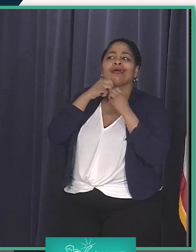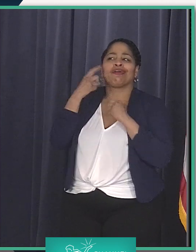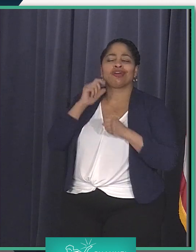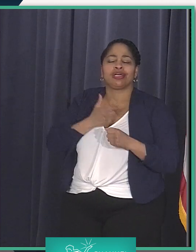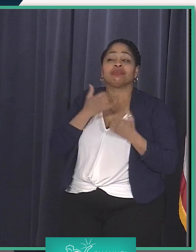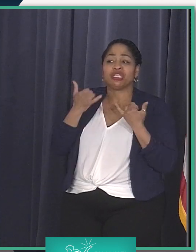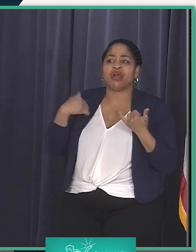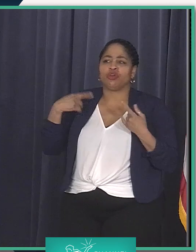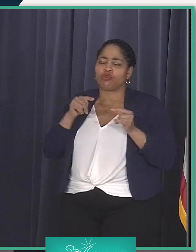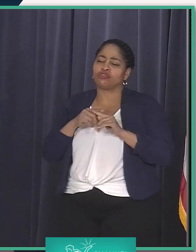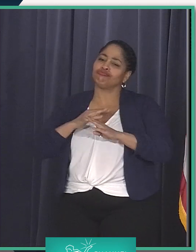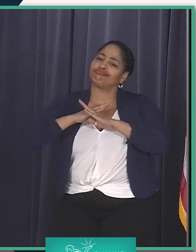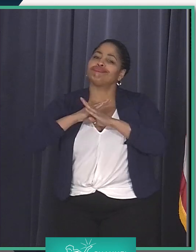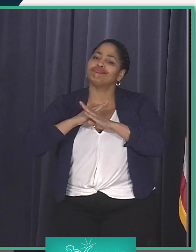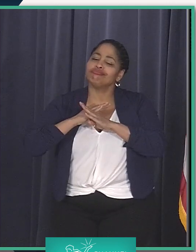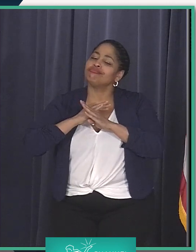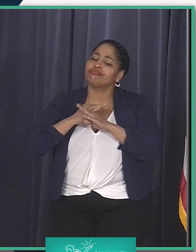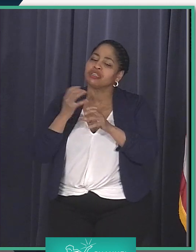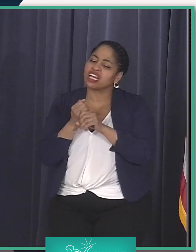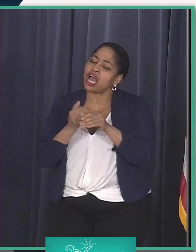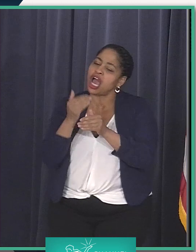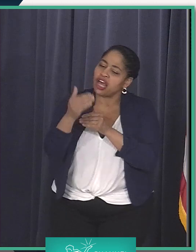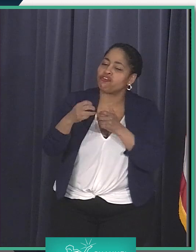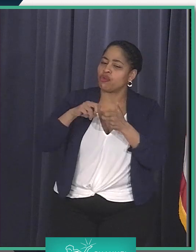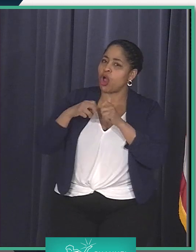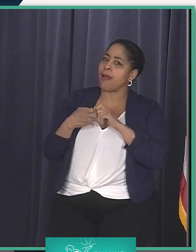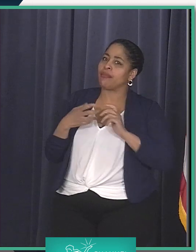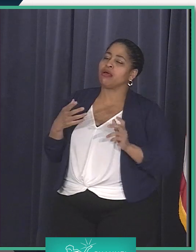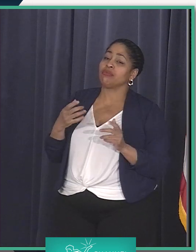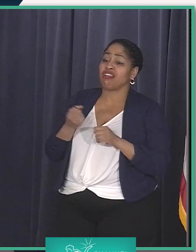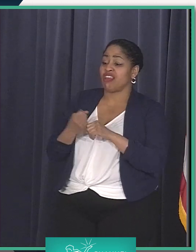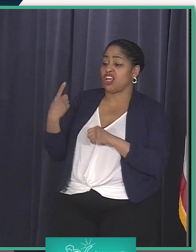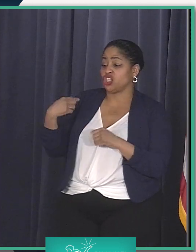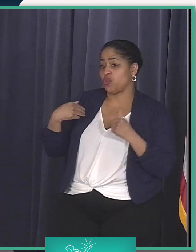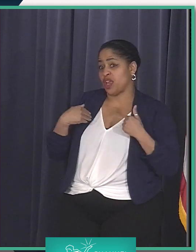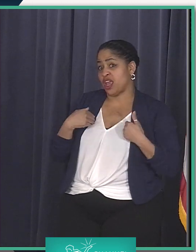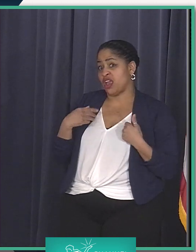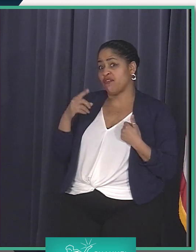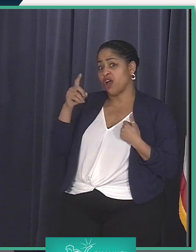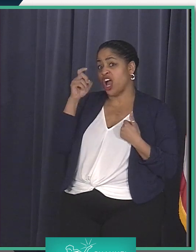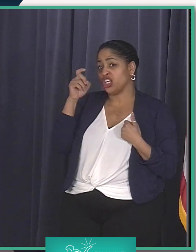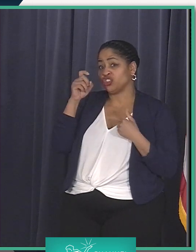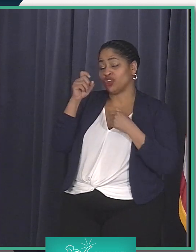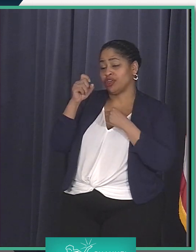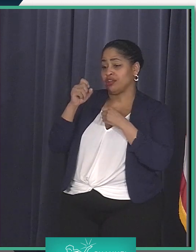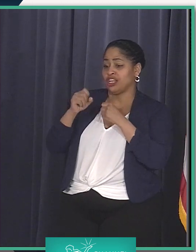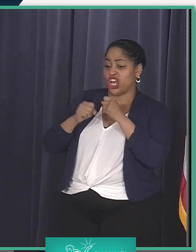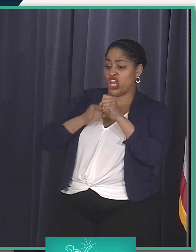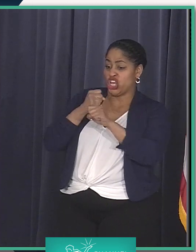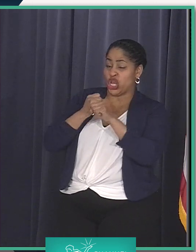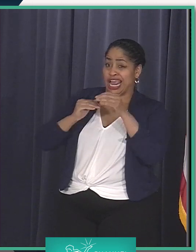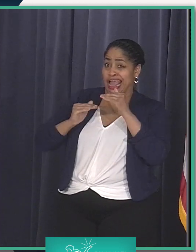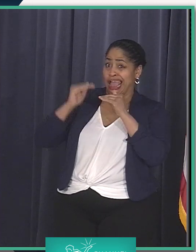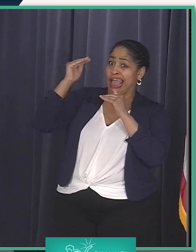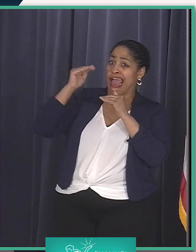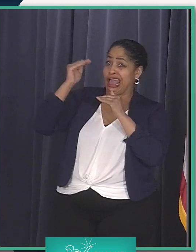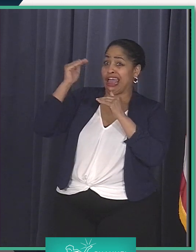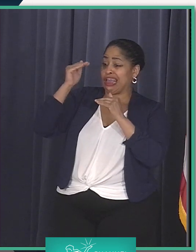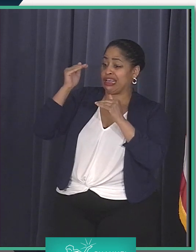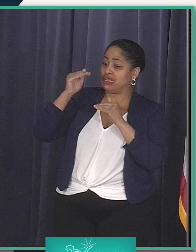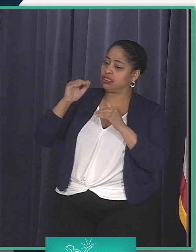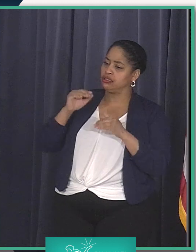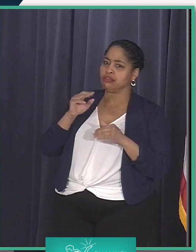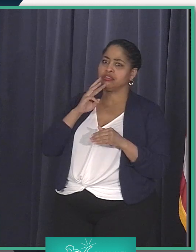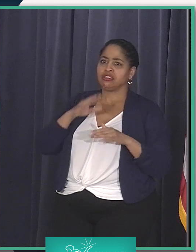of this. And so last year we had a 100-year high sea level, or water level, and Great Lakes sea